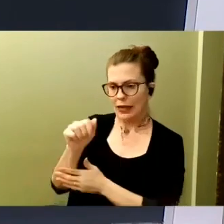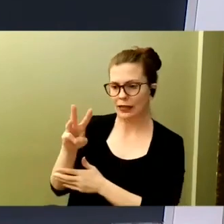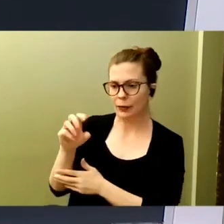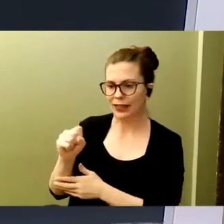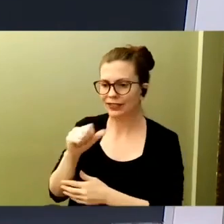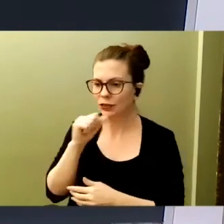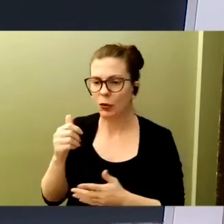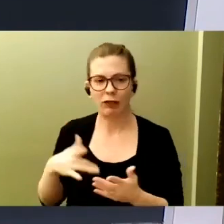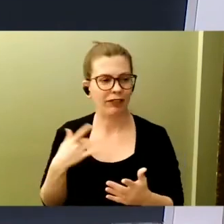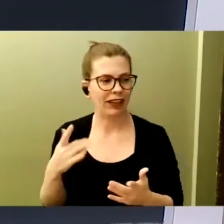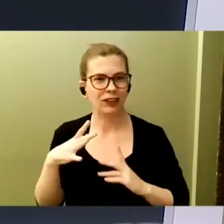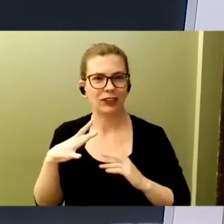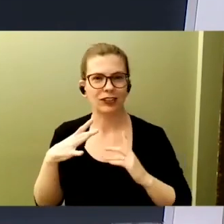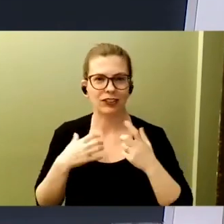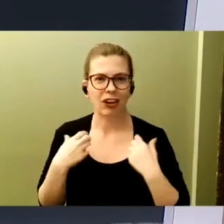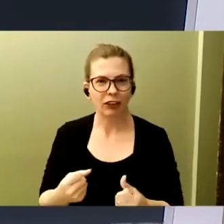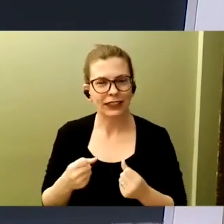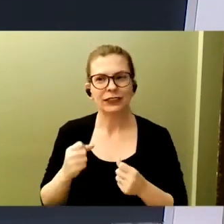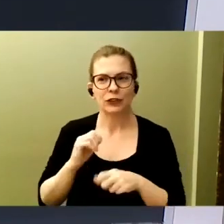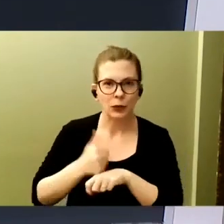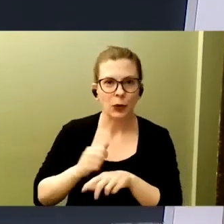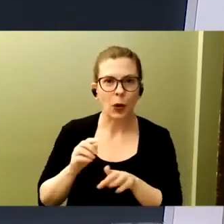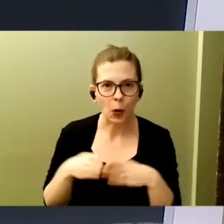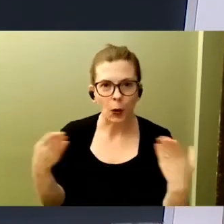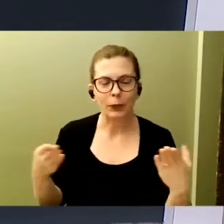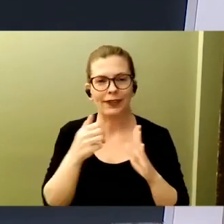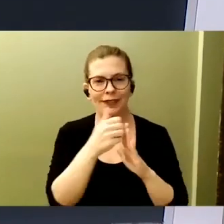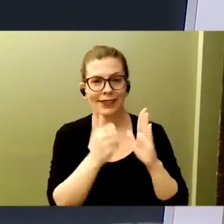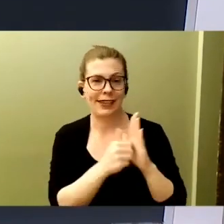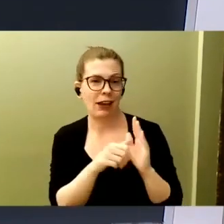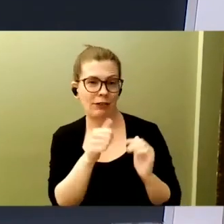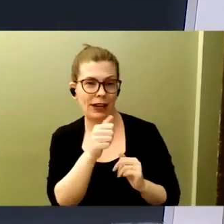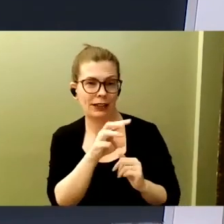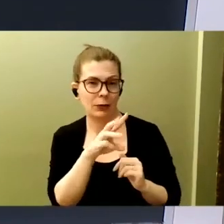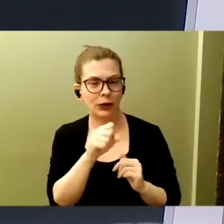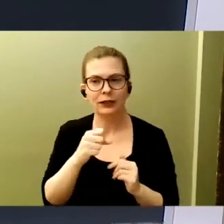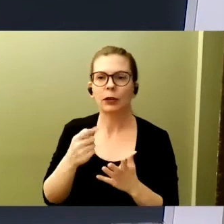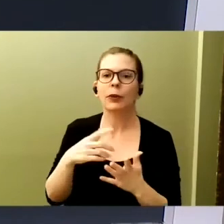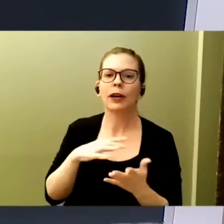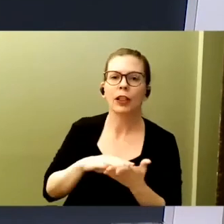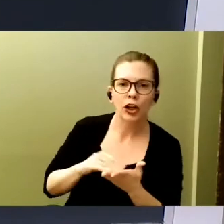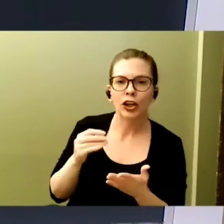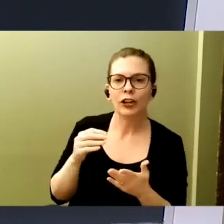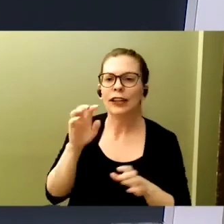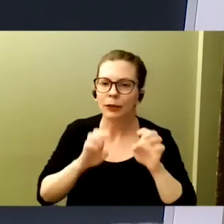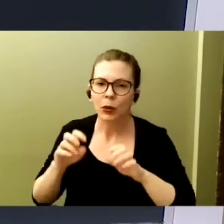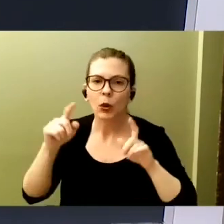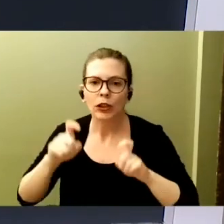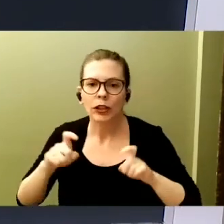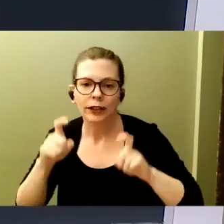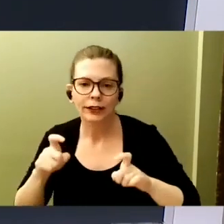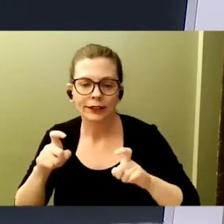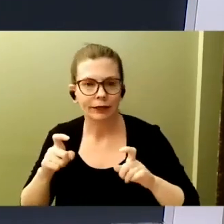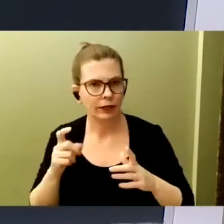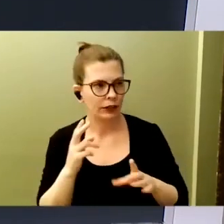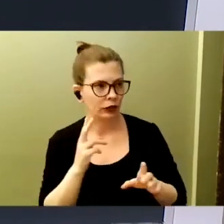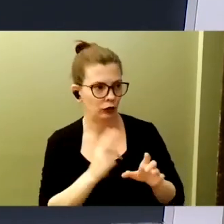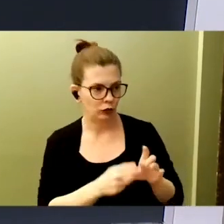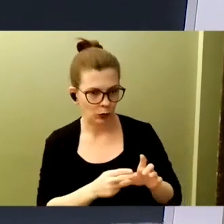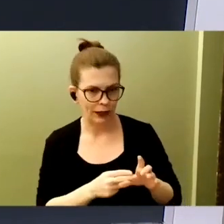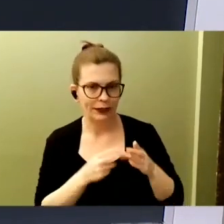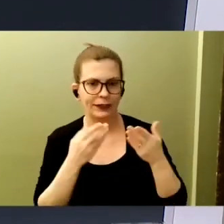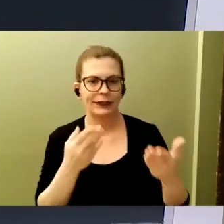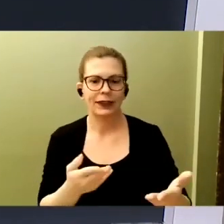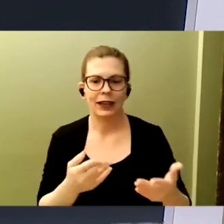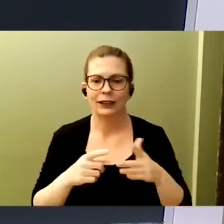an AWS account, but they want to learn and explore. They can actually just join, log in, and start using